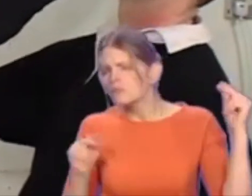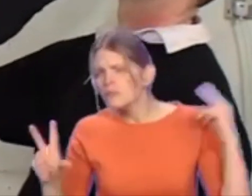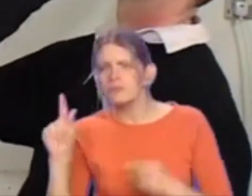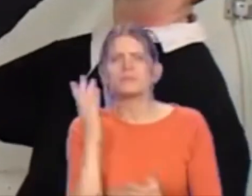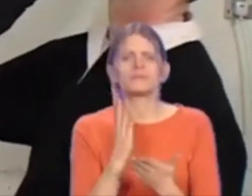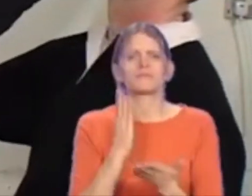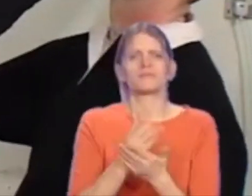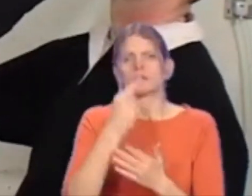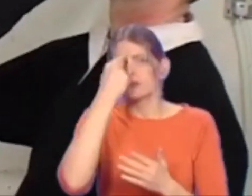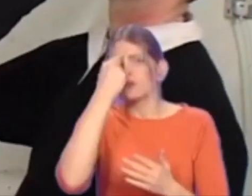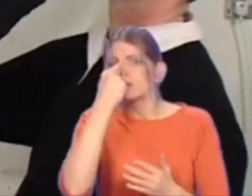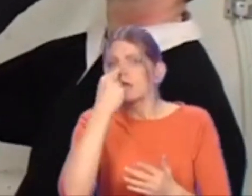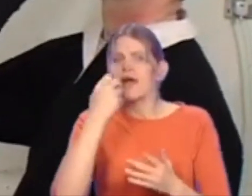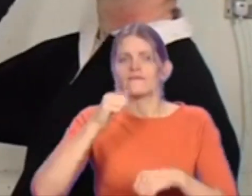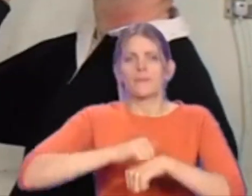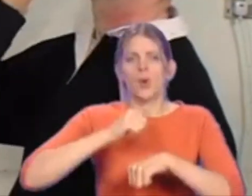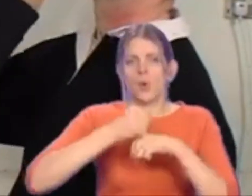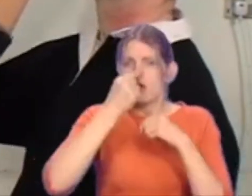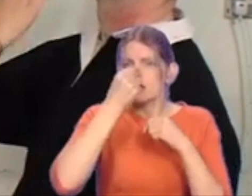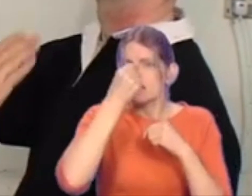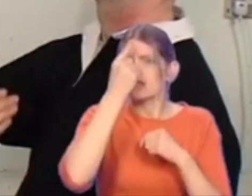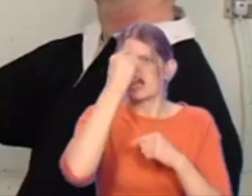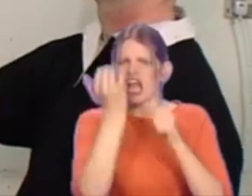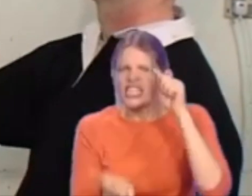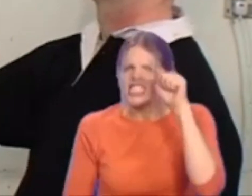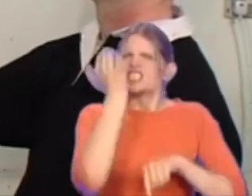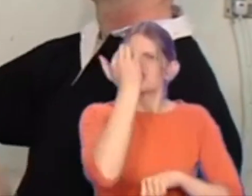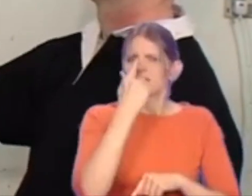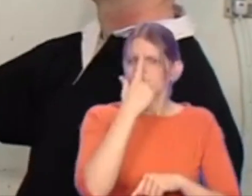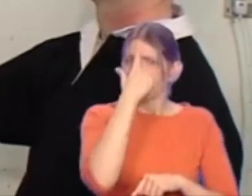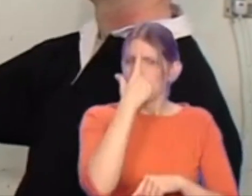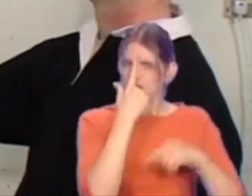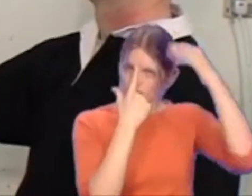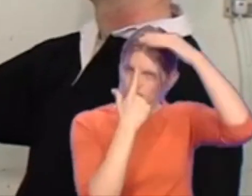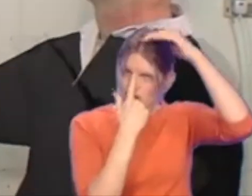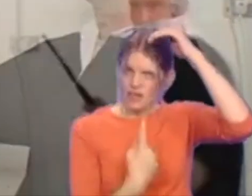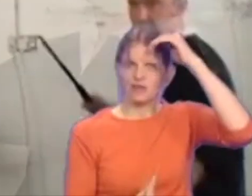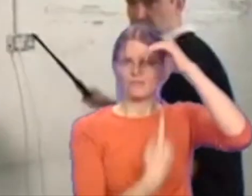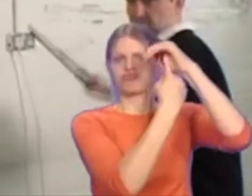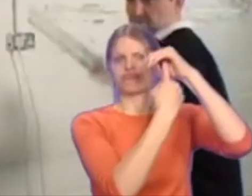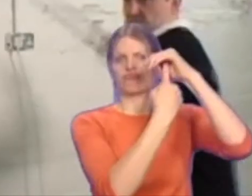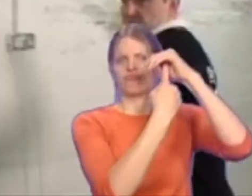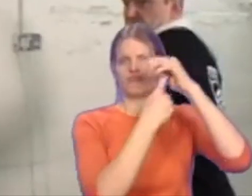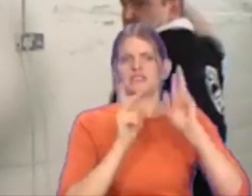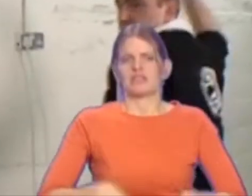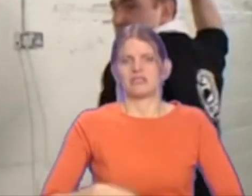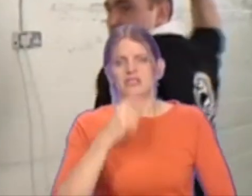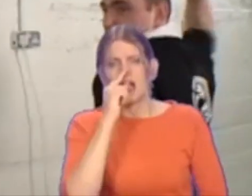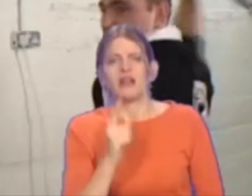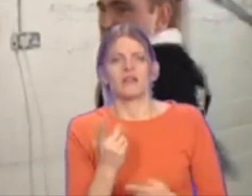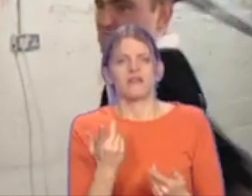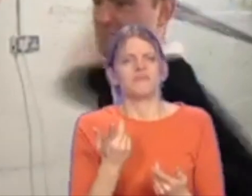into the brain. There is a possibility, however, if it was true, we'd have no rugby players, no boxers. All these techniques are